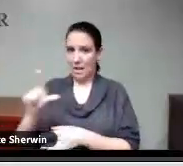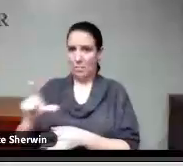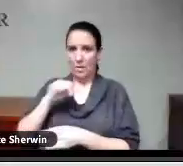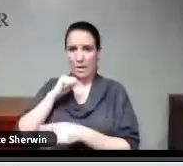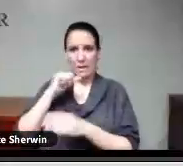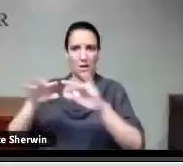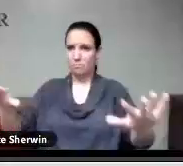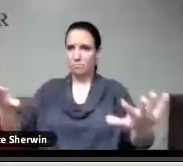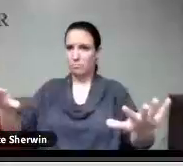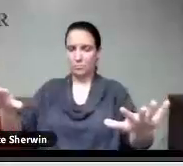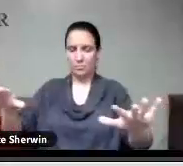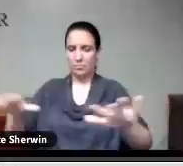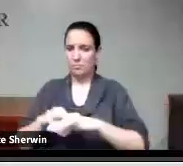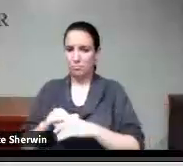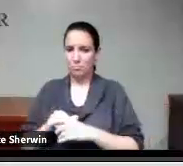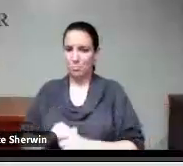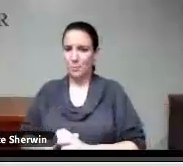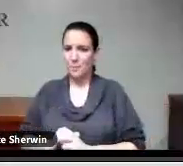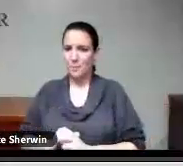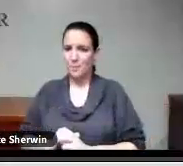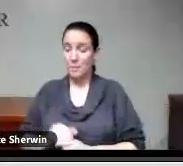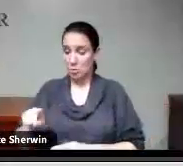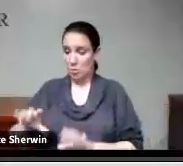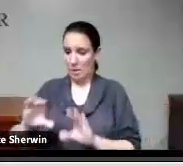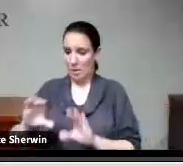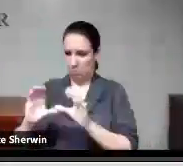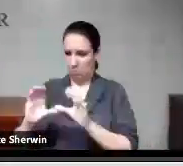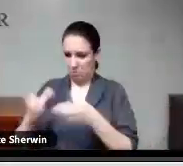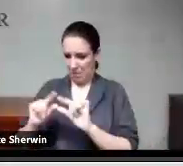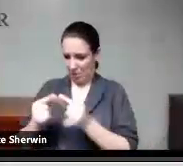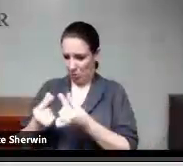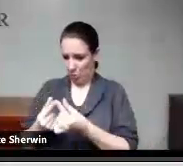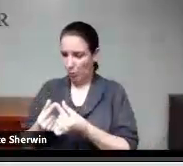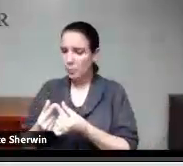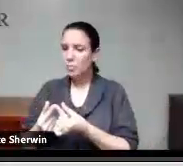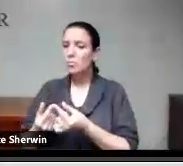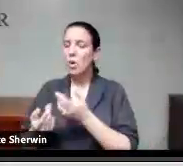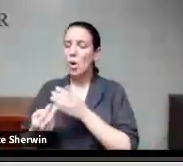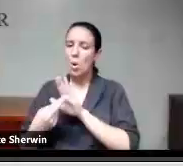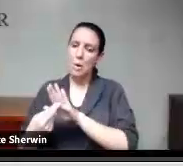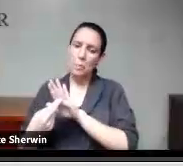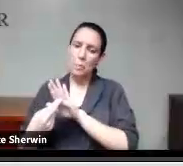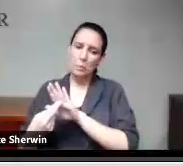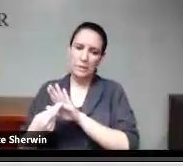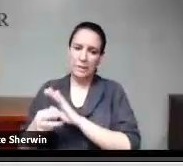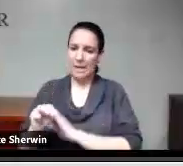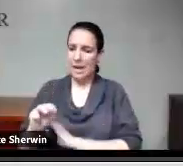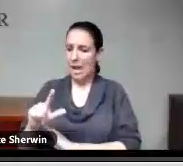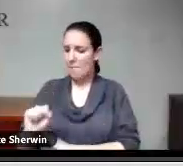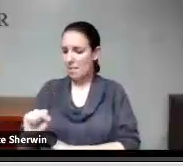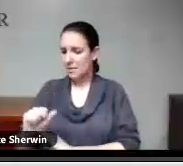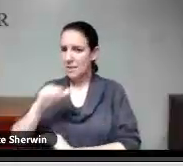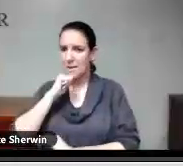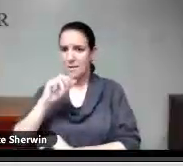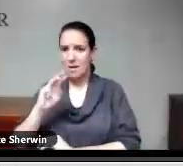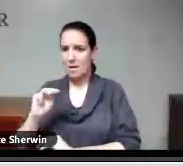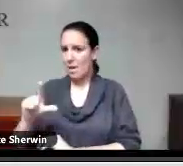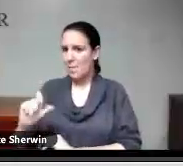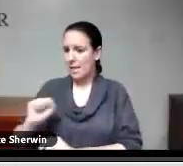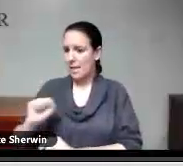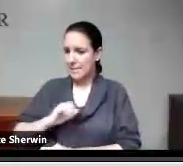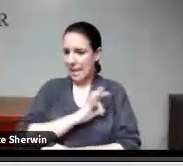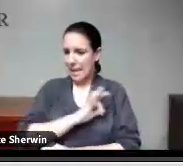So these folks in the library representing MLS and non-MLS staff